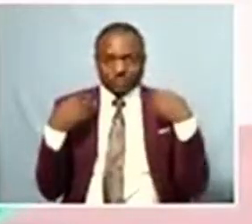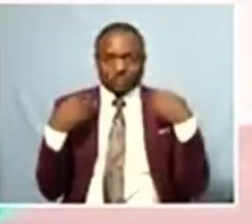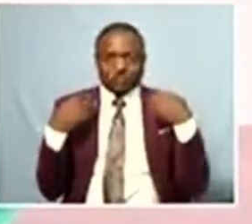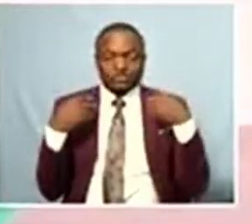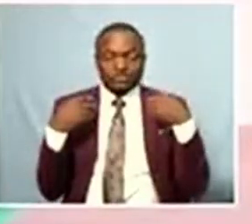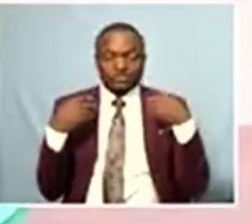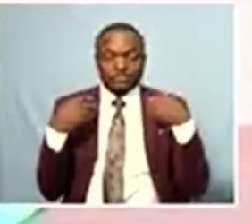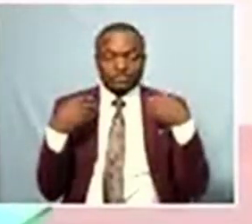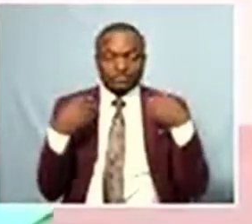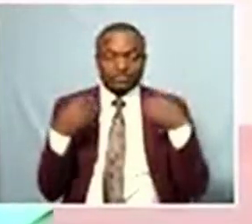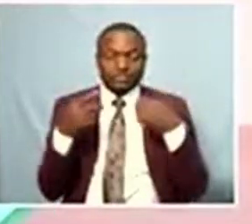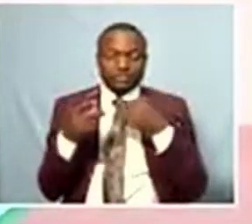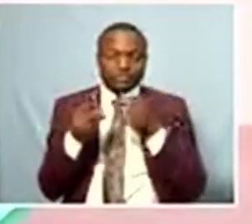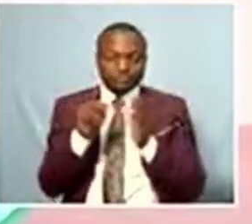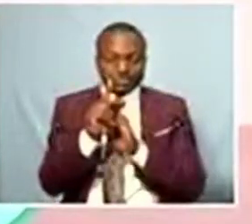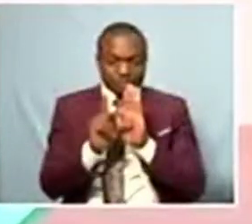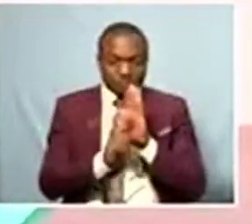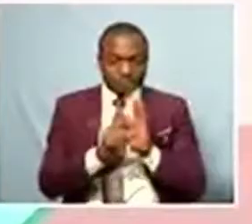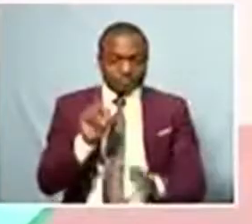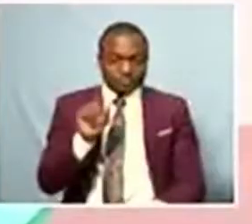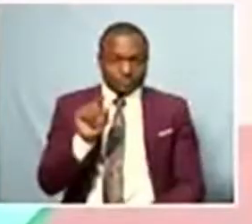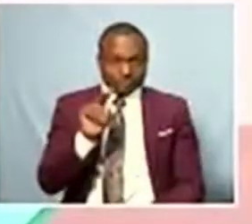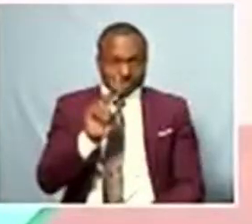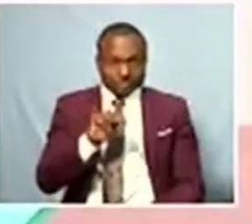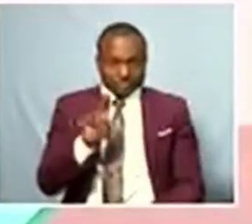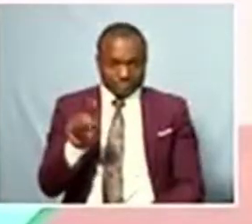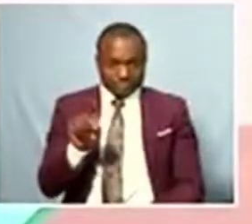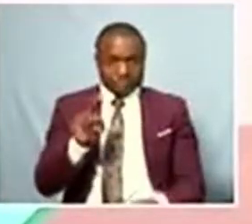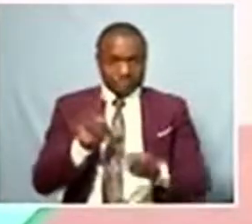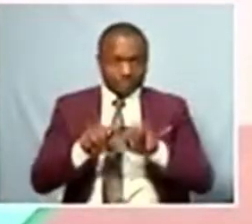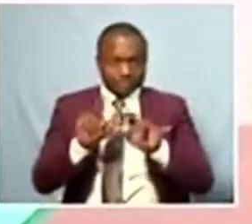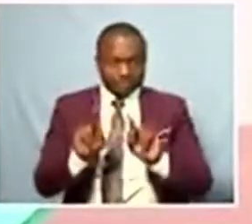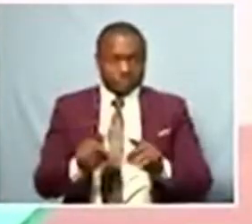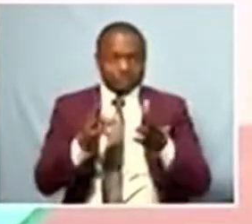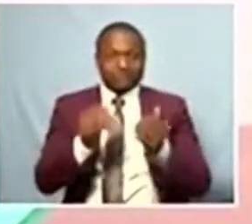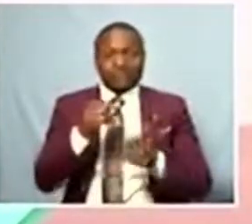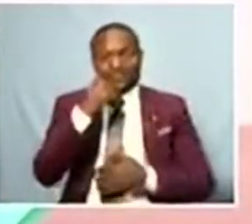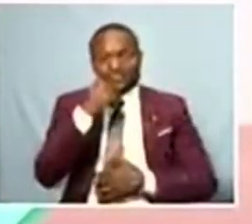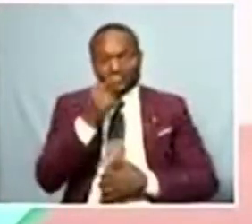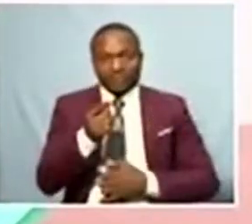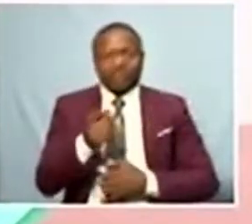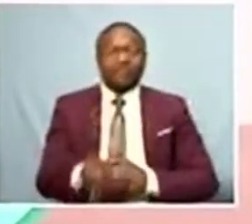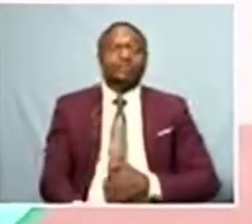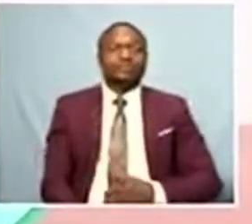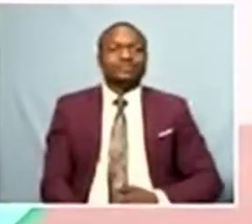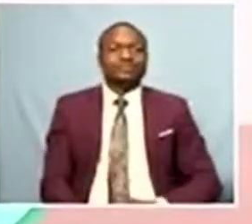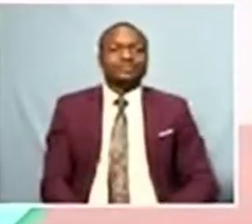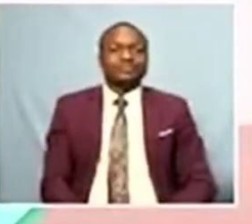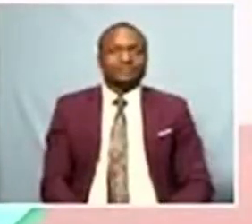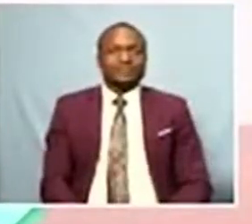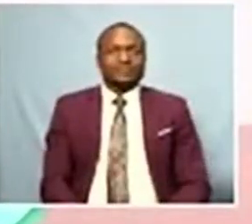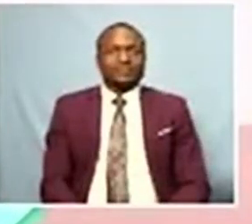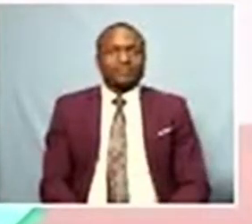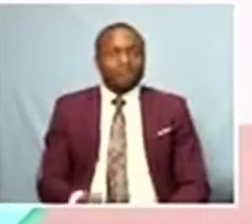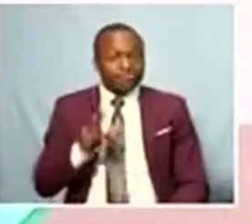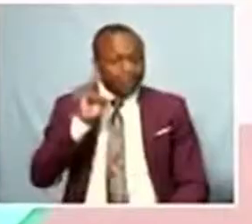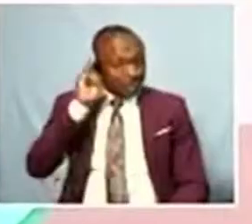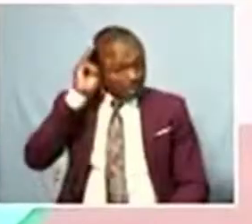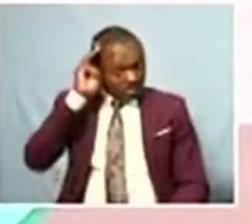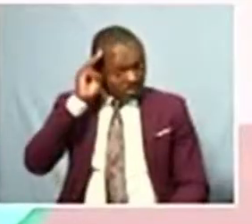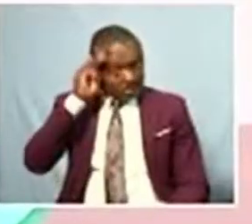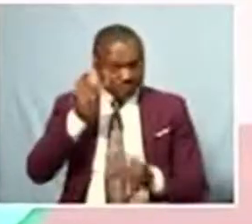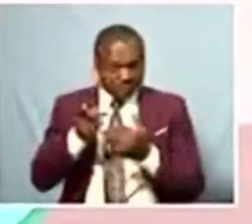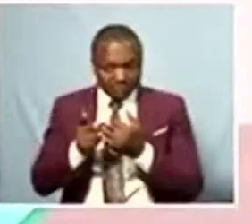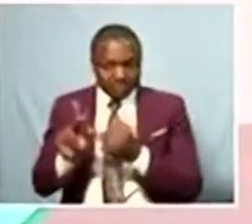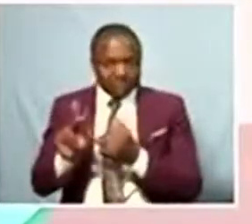in 2022. Honorable Chairperson, who wished to state from the outset that the Ministry was part